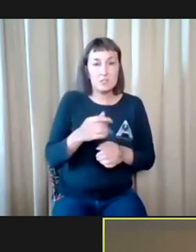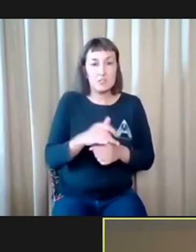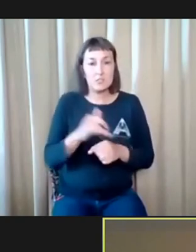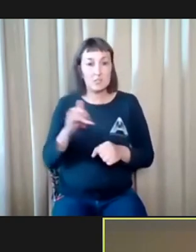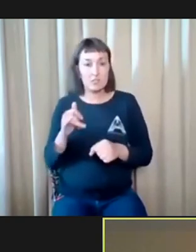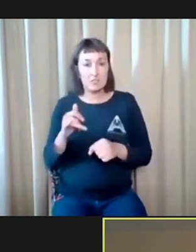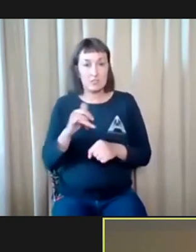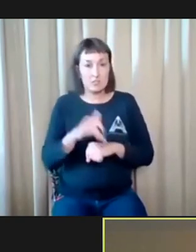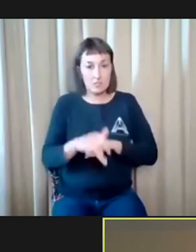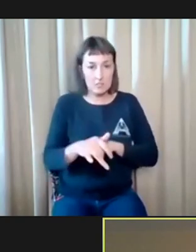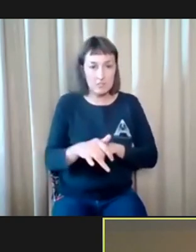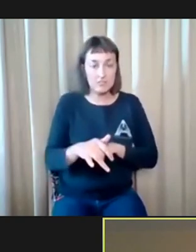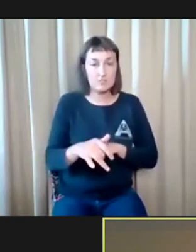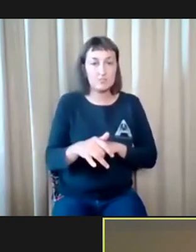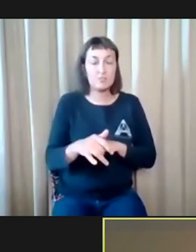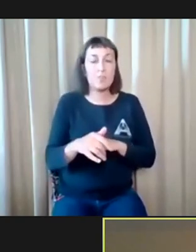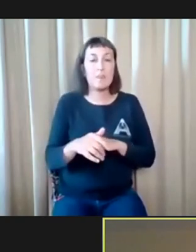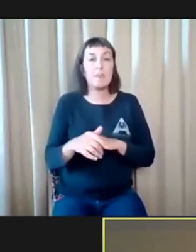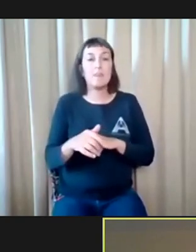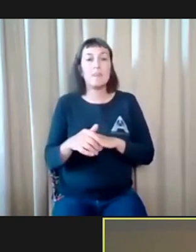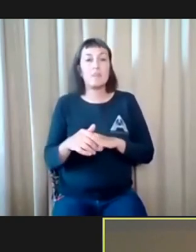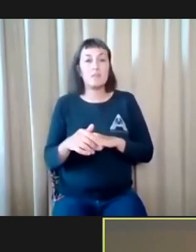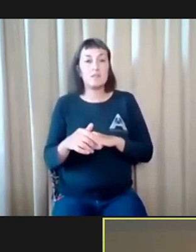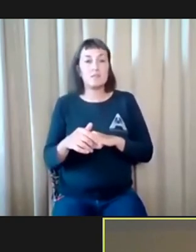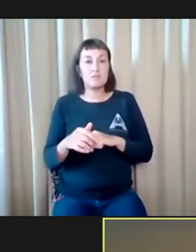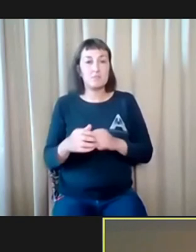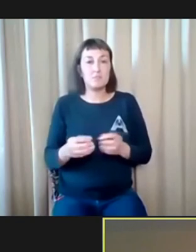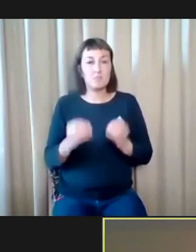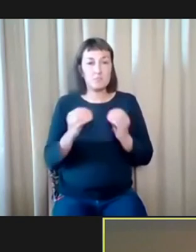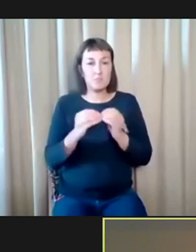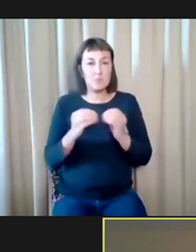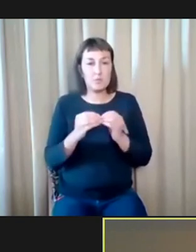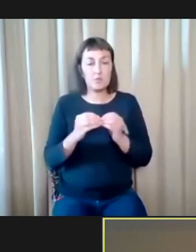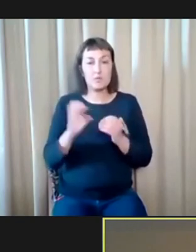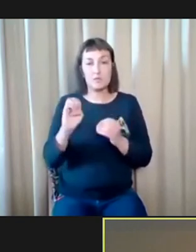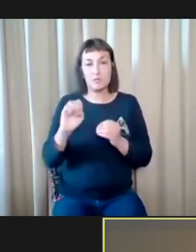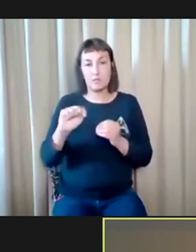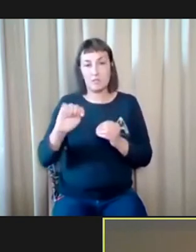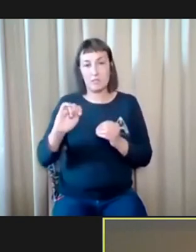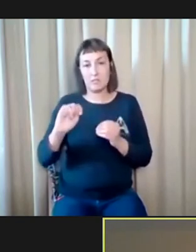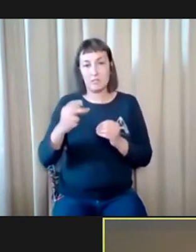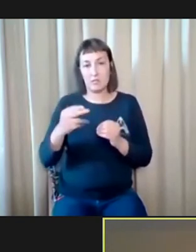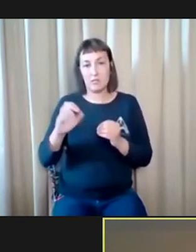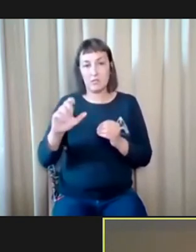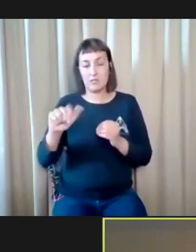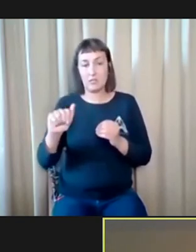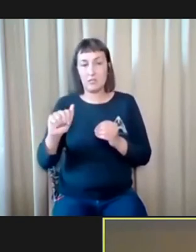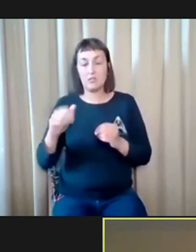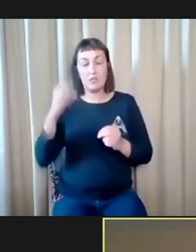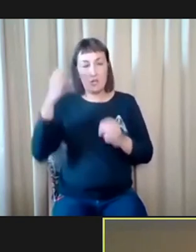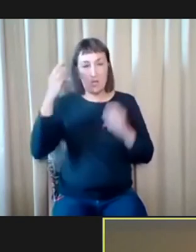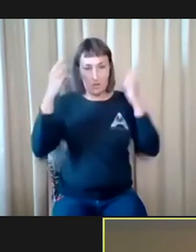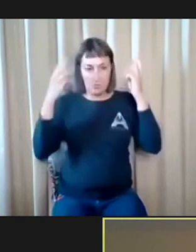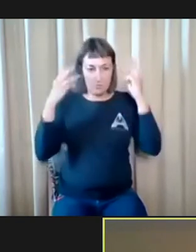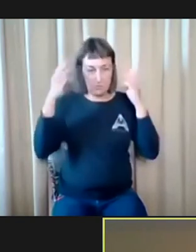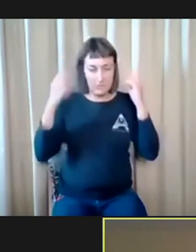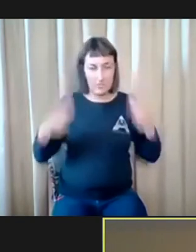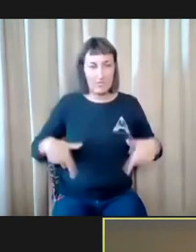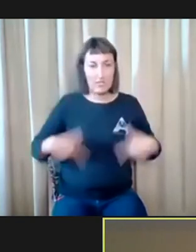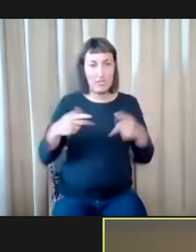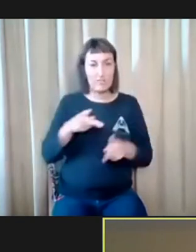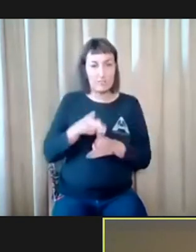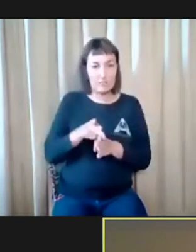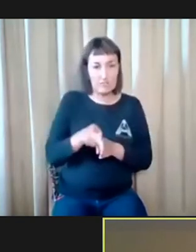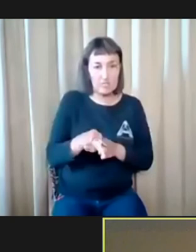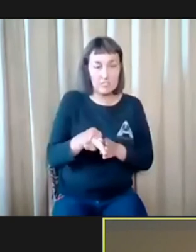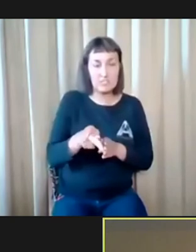fortunately for this, more and more ethical hunters and wildlife management professionals and commissions